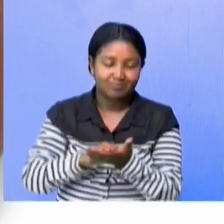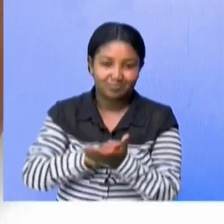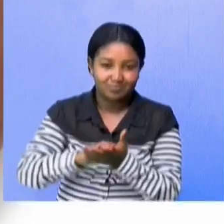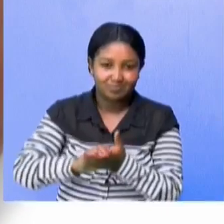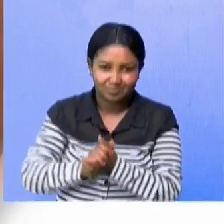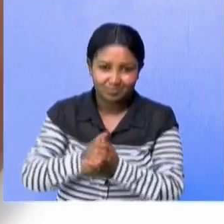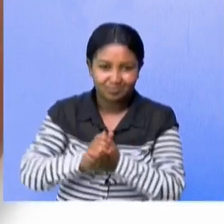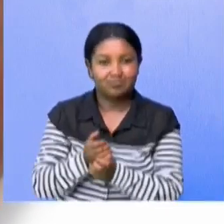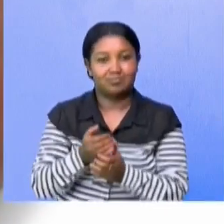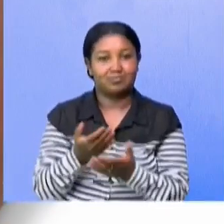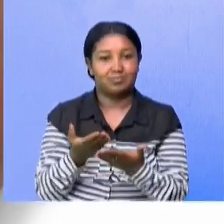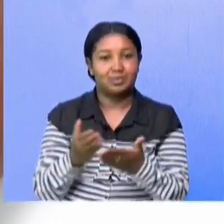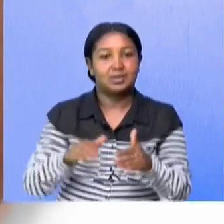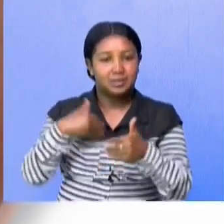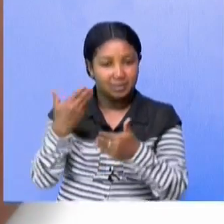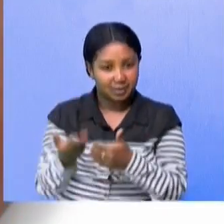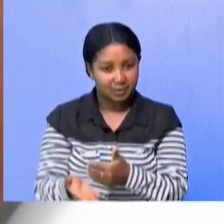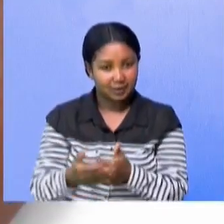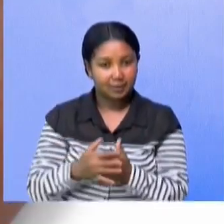Then,